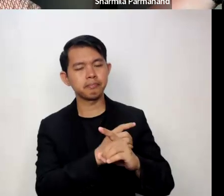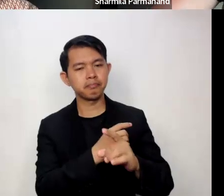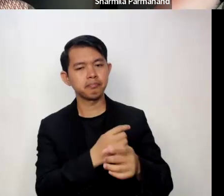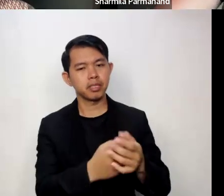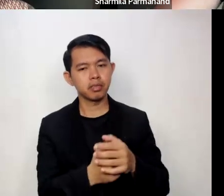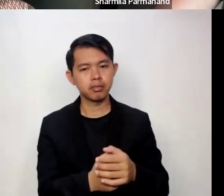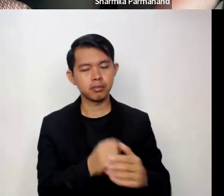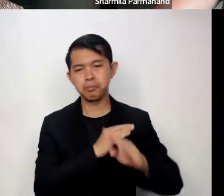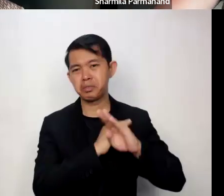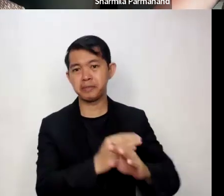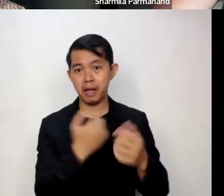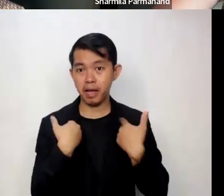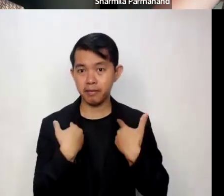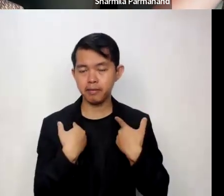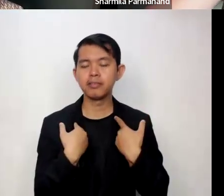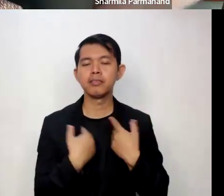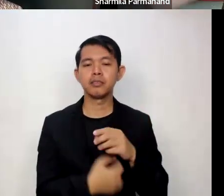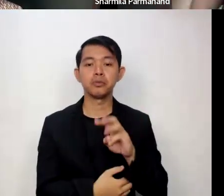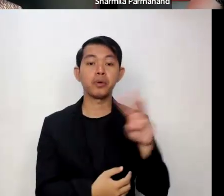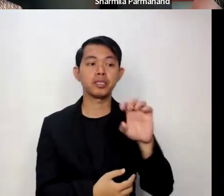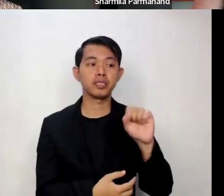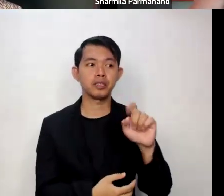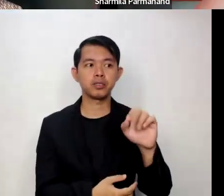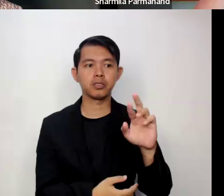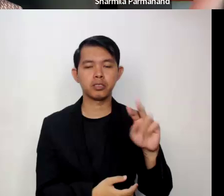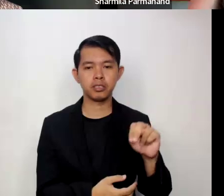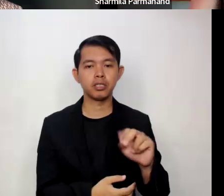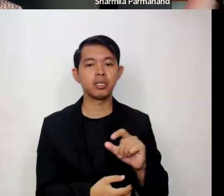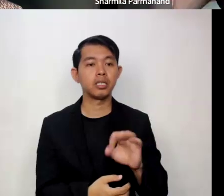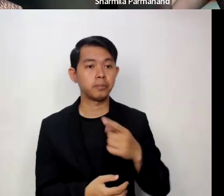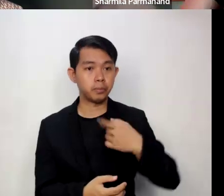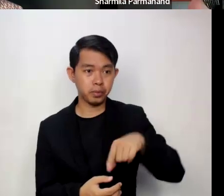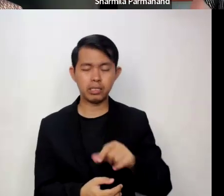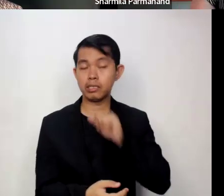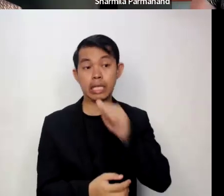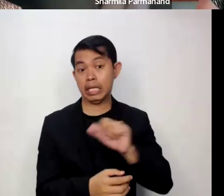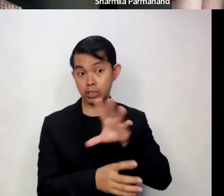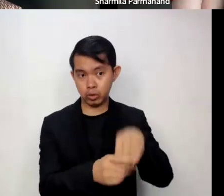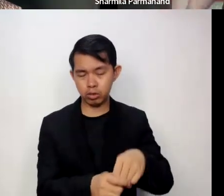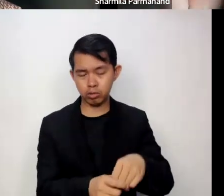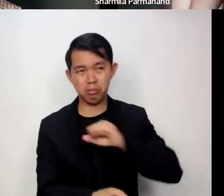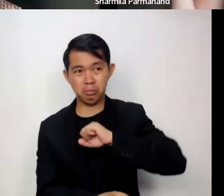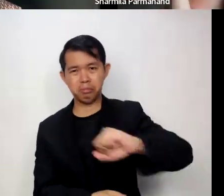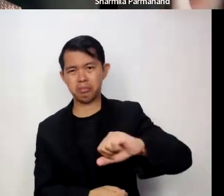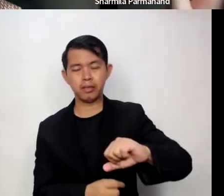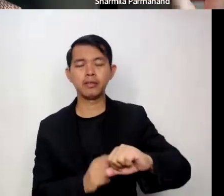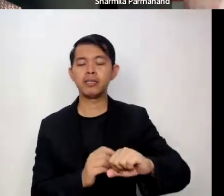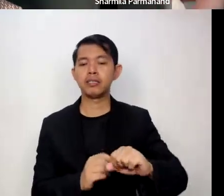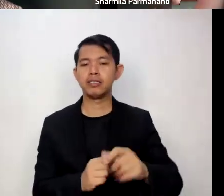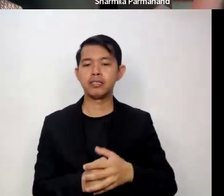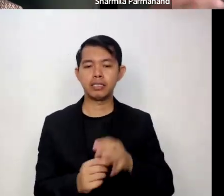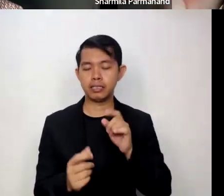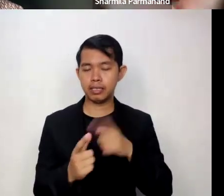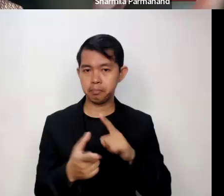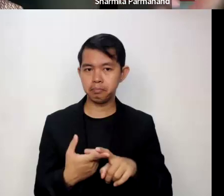is obsessed with this conversation. So if we don't weigh in and kind of push back, then I mean, in